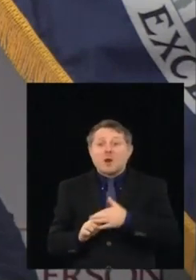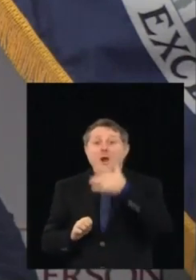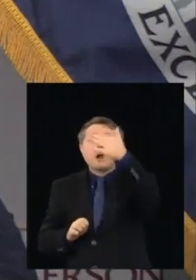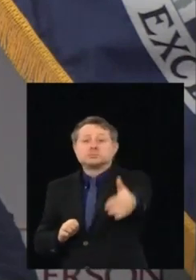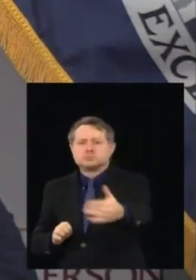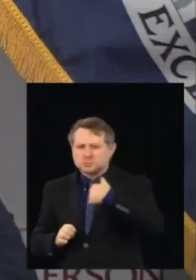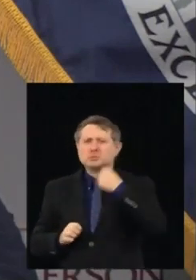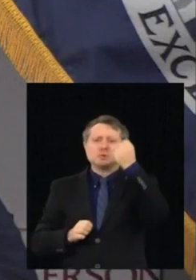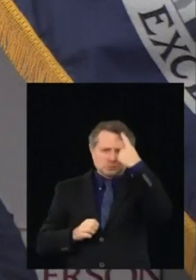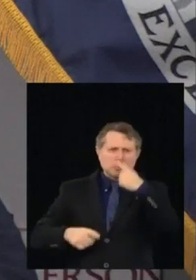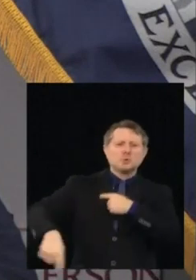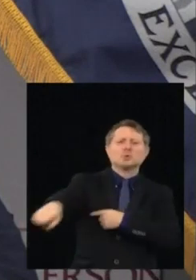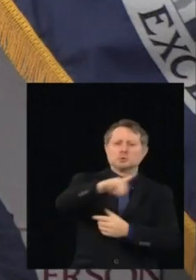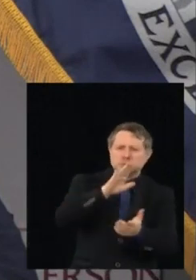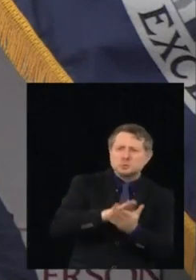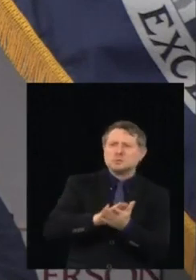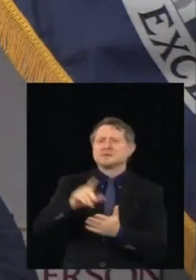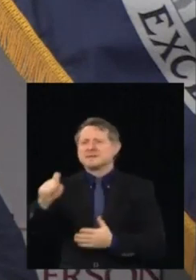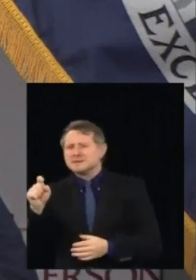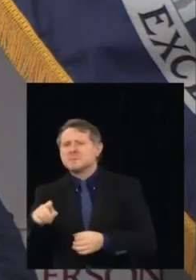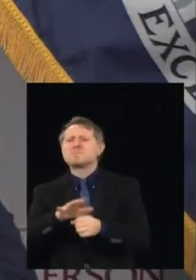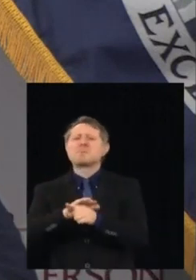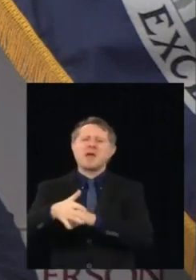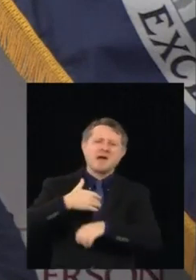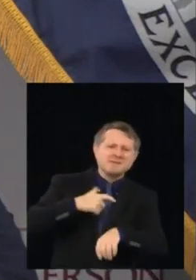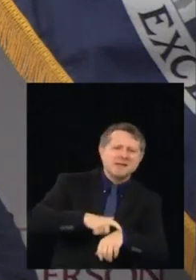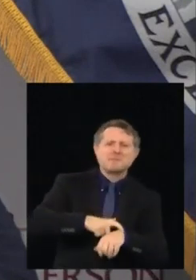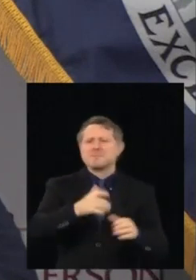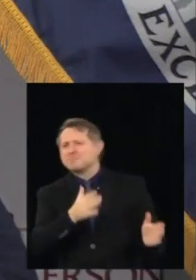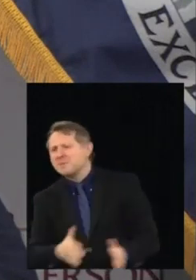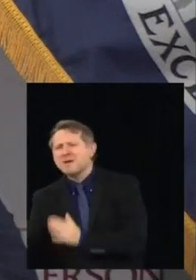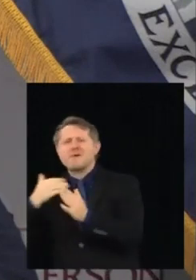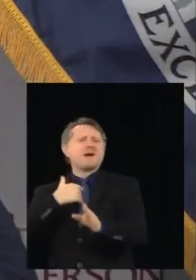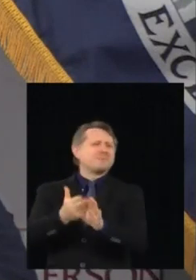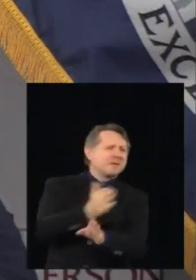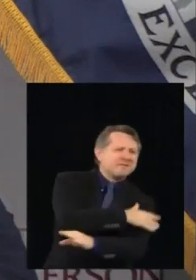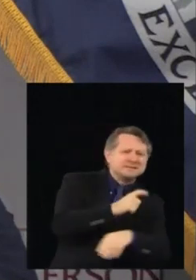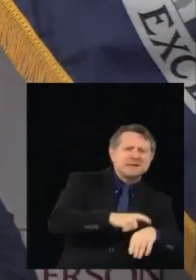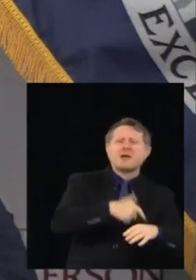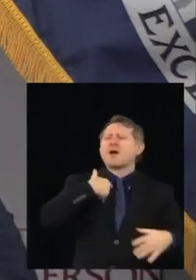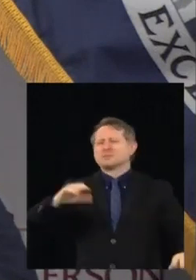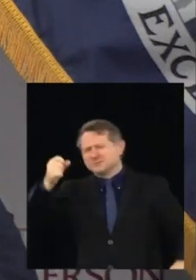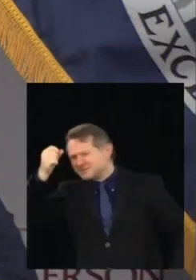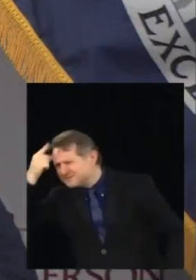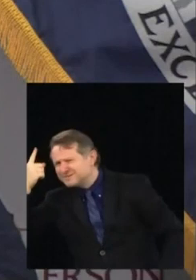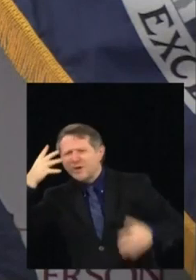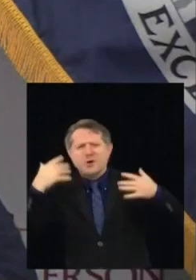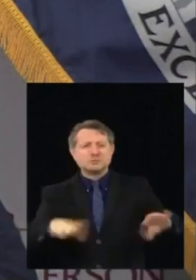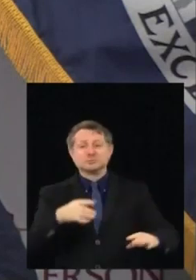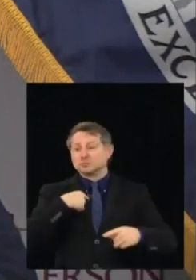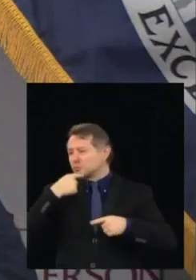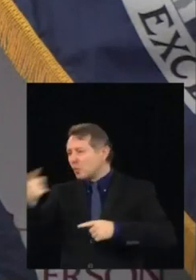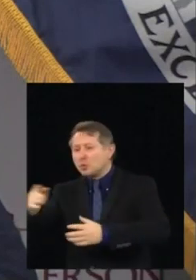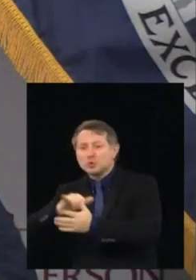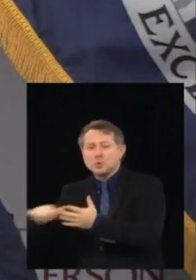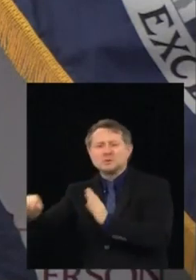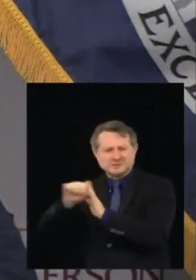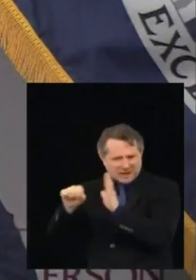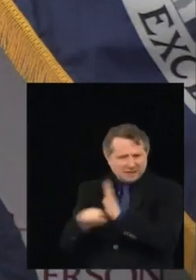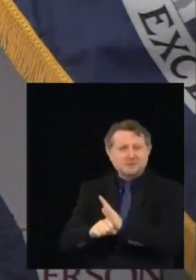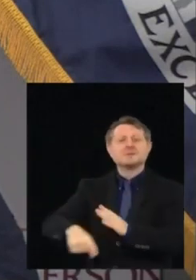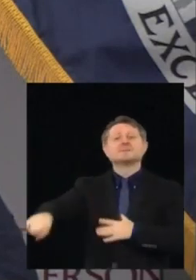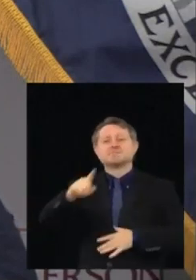lead time, and they need to plan. We've told our schools, plan on how you will reopen for the new